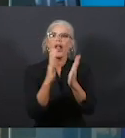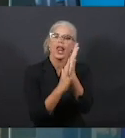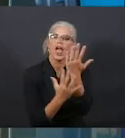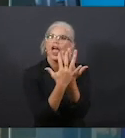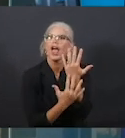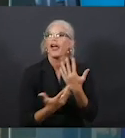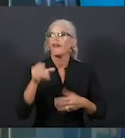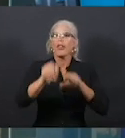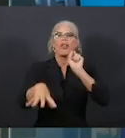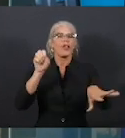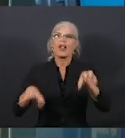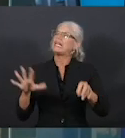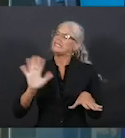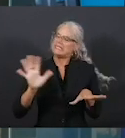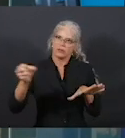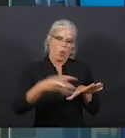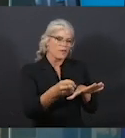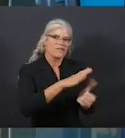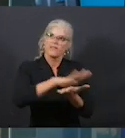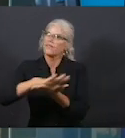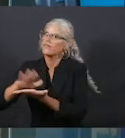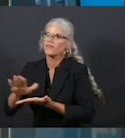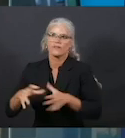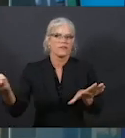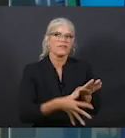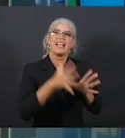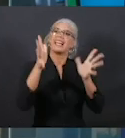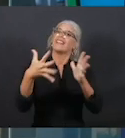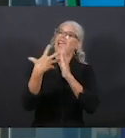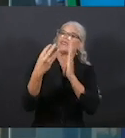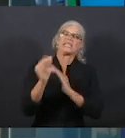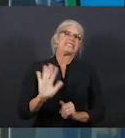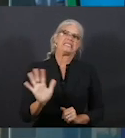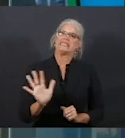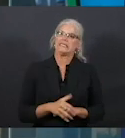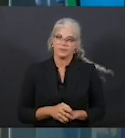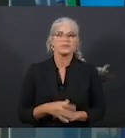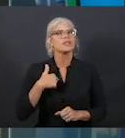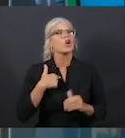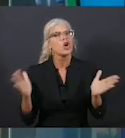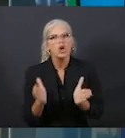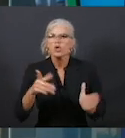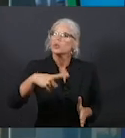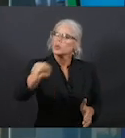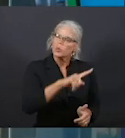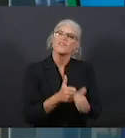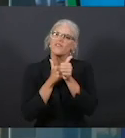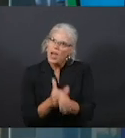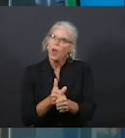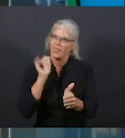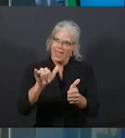it's all inside now. We've got nothing out there. And I would encourage other folks to follow suit with that.